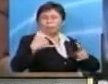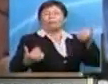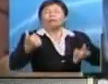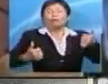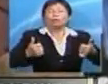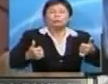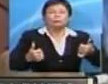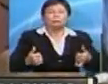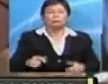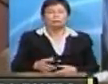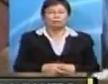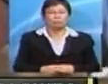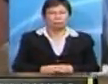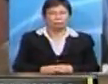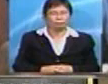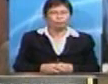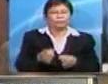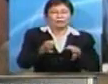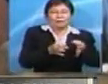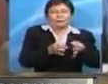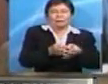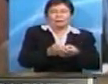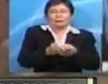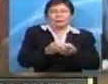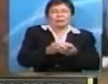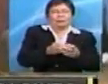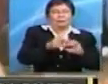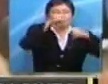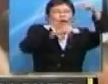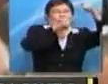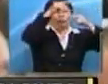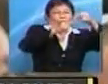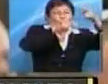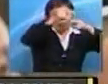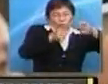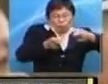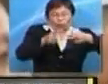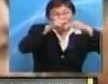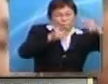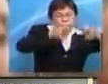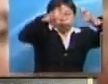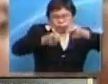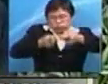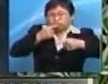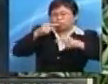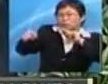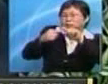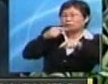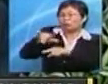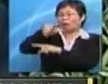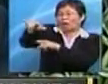clarify that. I think the details of the air traffic controlling the aircraft or give direction to the aircraft,